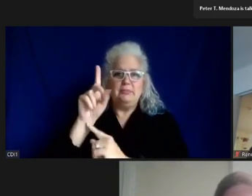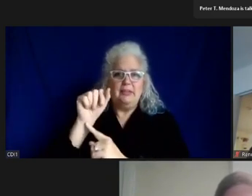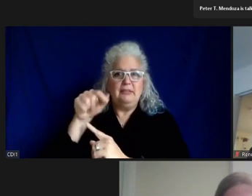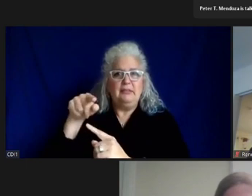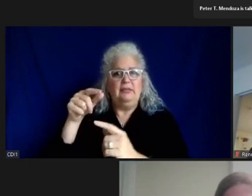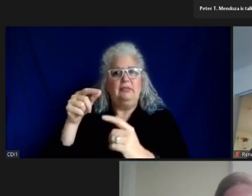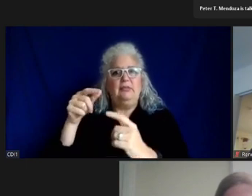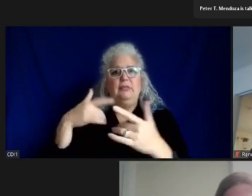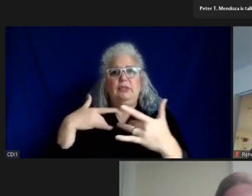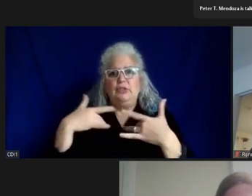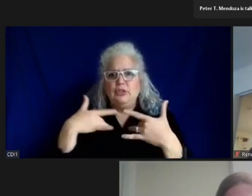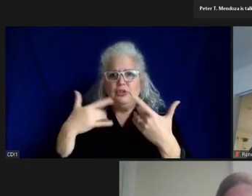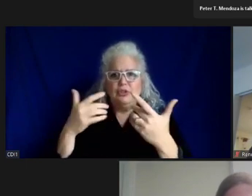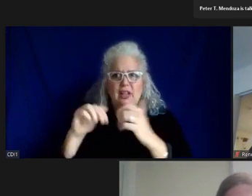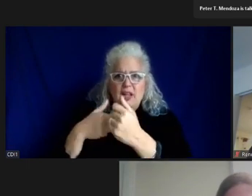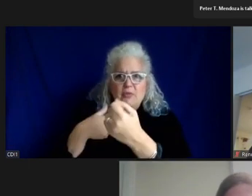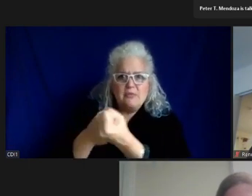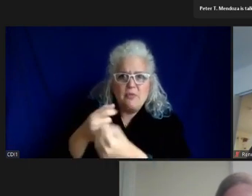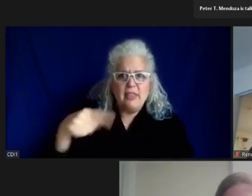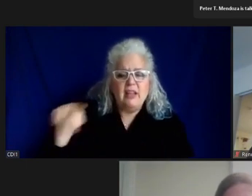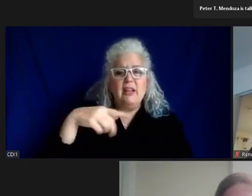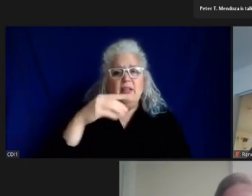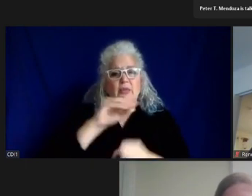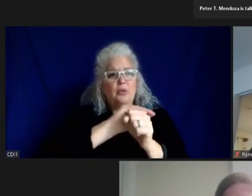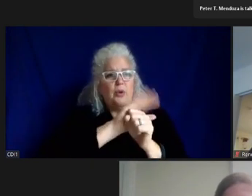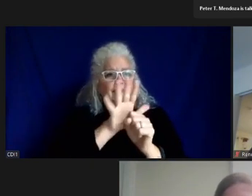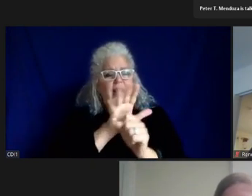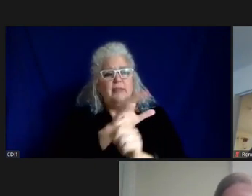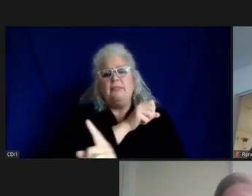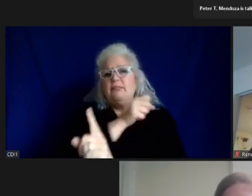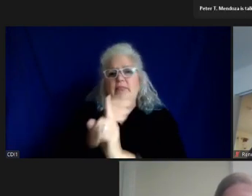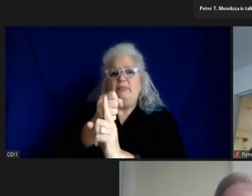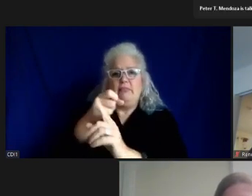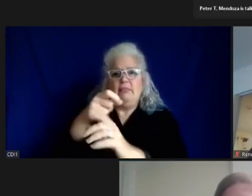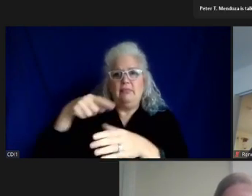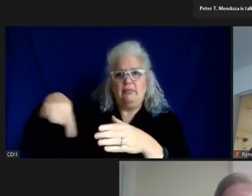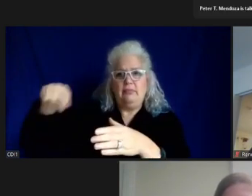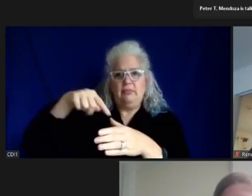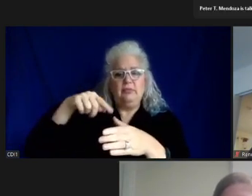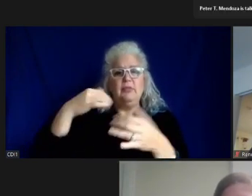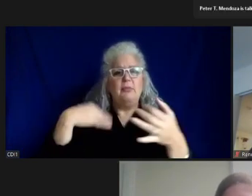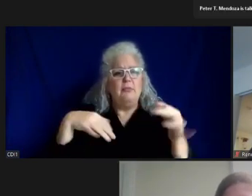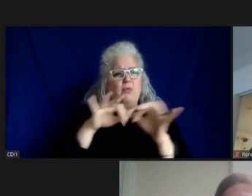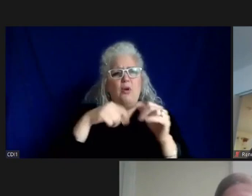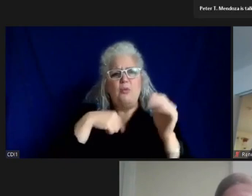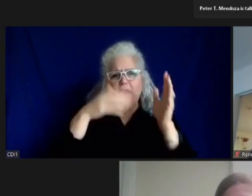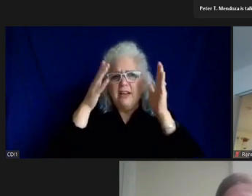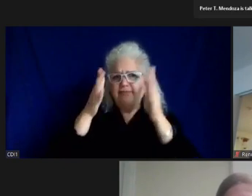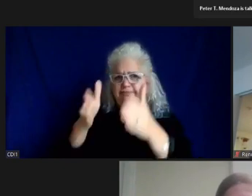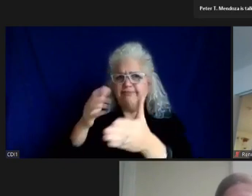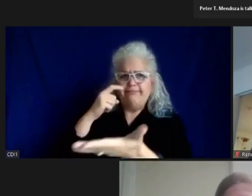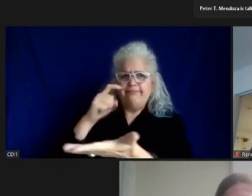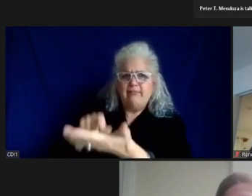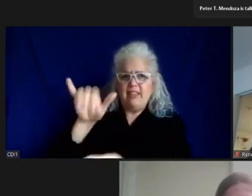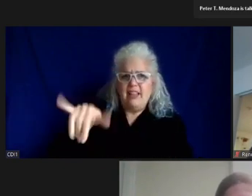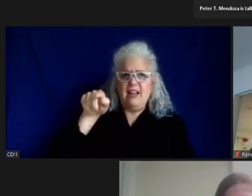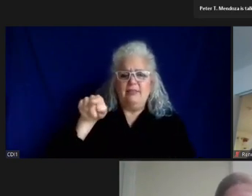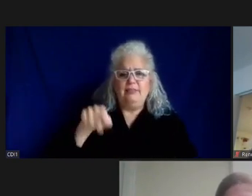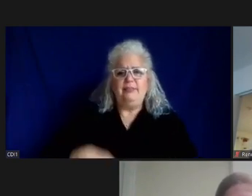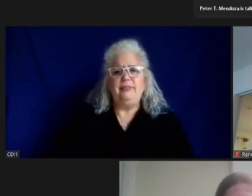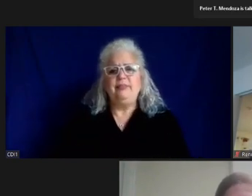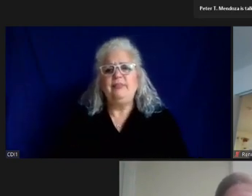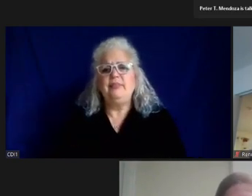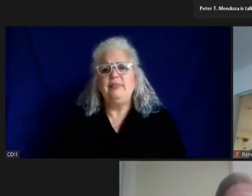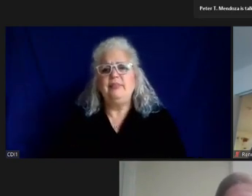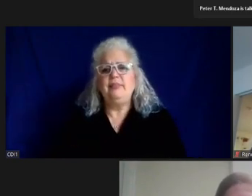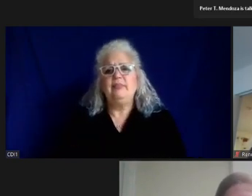by COVID-19. So I want to acknowledge this is a special time. This is a difficult time for our communities.